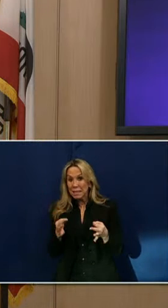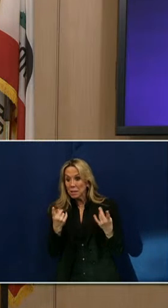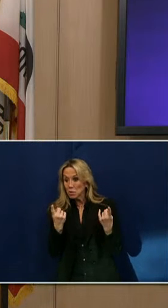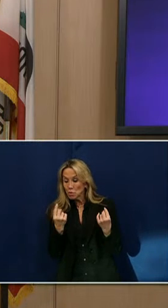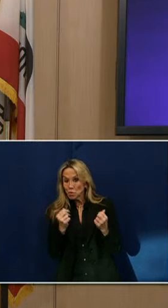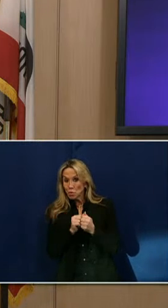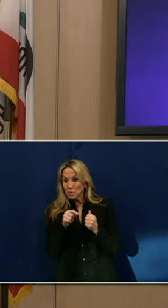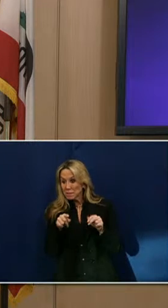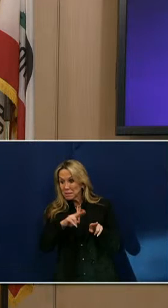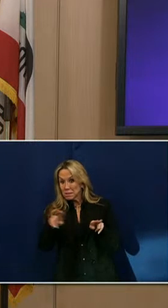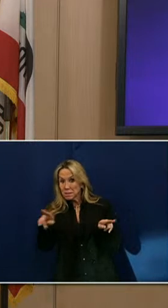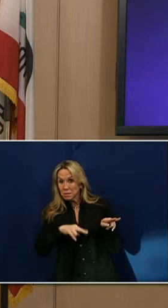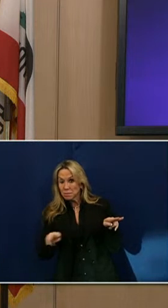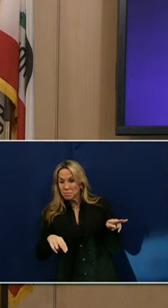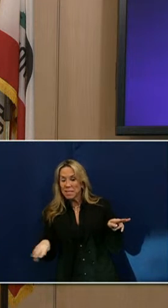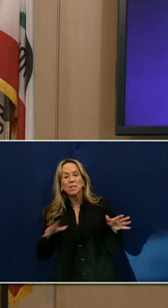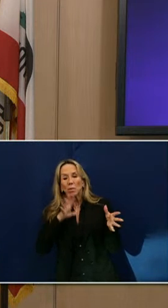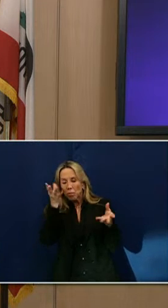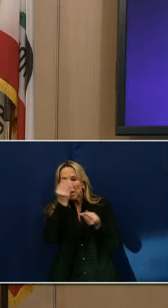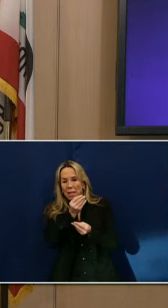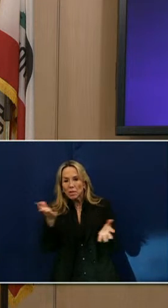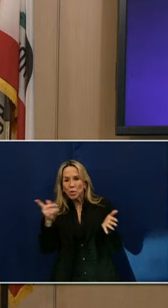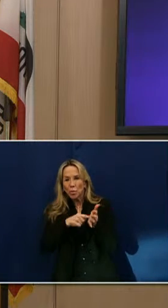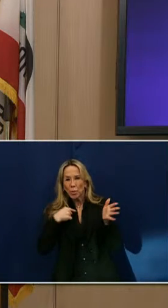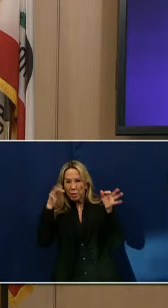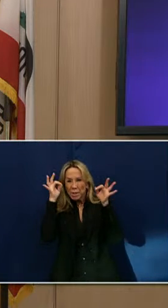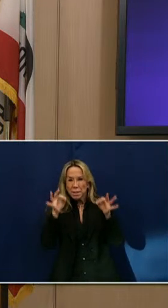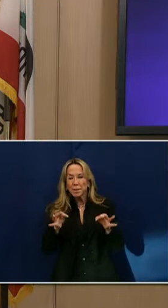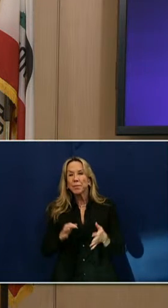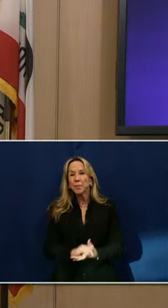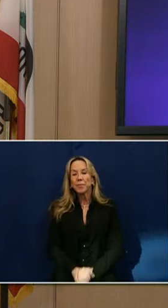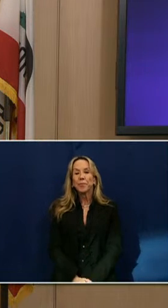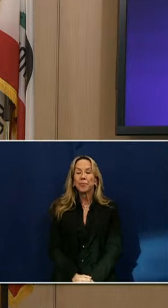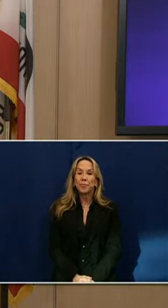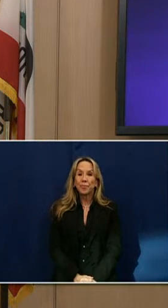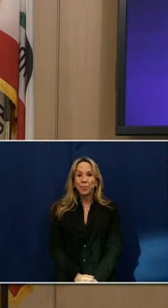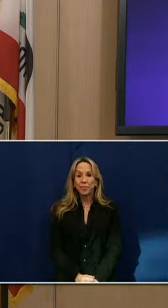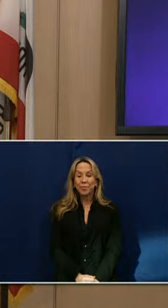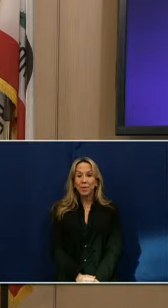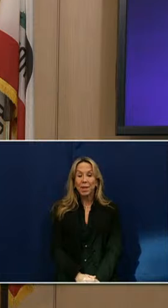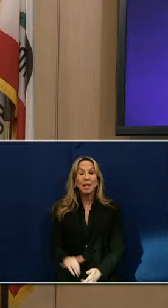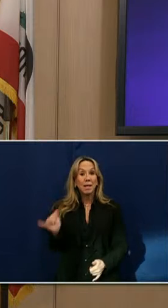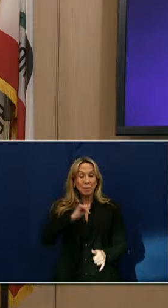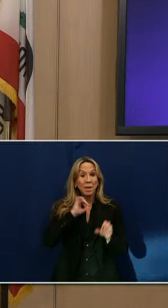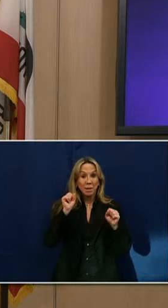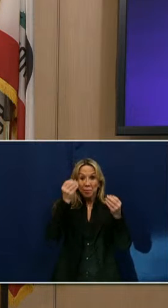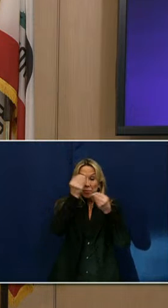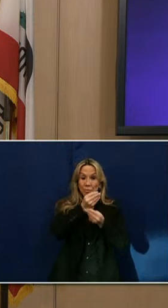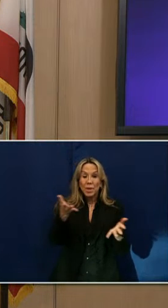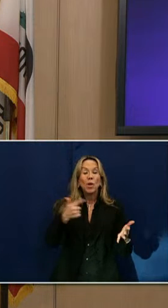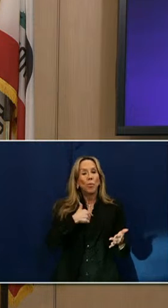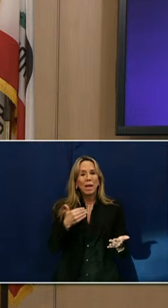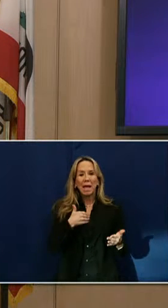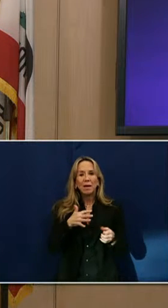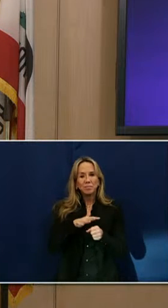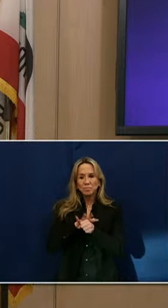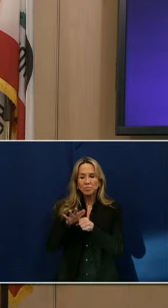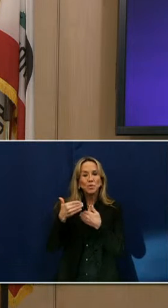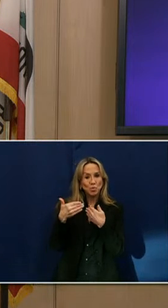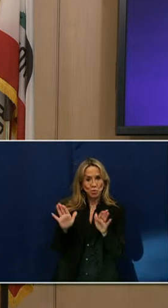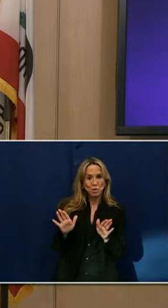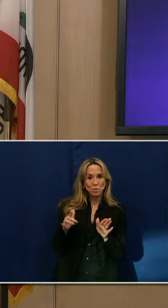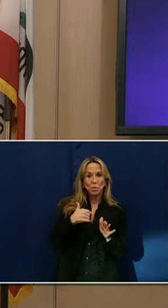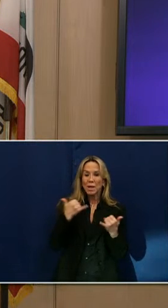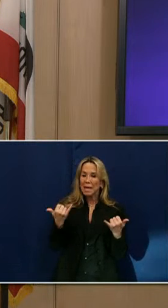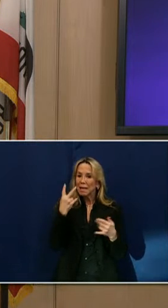made, I'm sure we will communicate it out to everyone. I will also tell you that we do have capacity. We're seeing